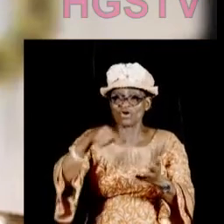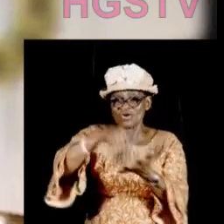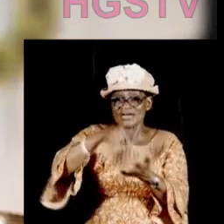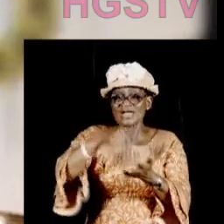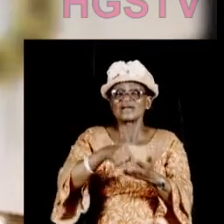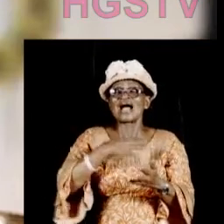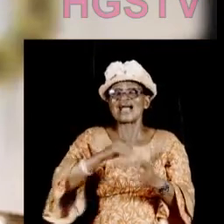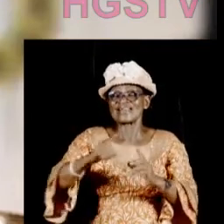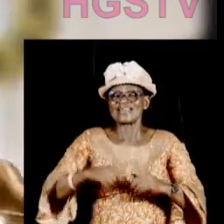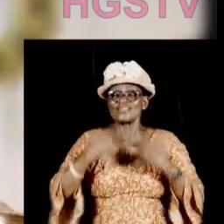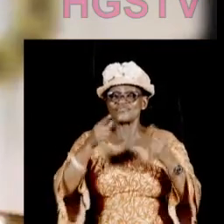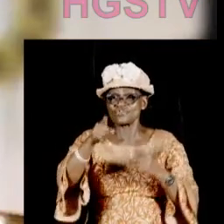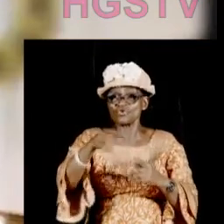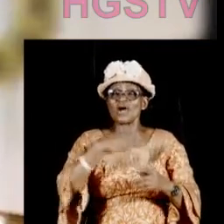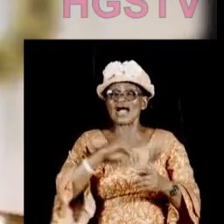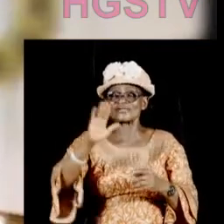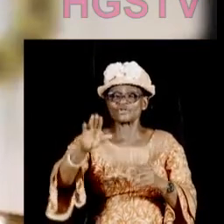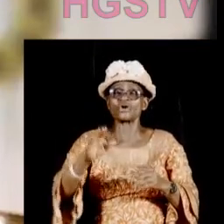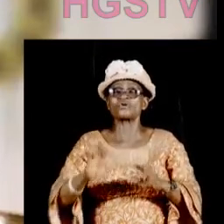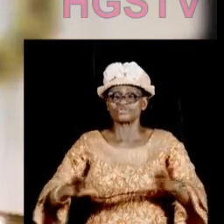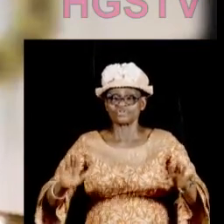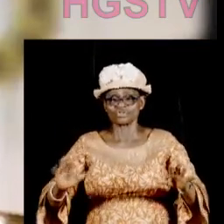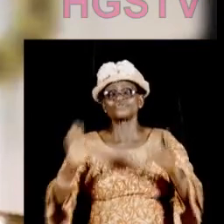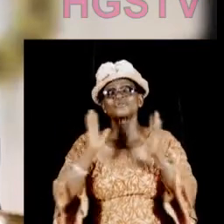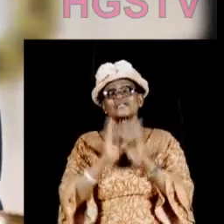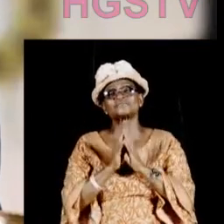thy children of the rest.